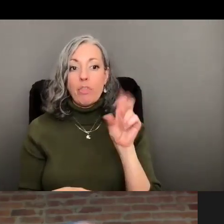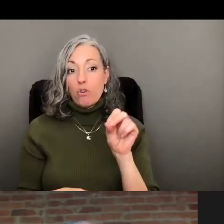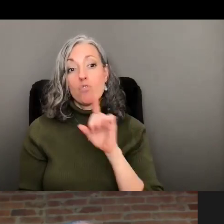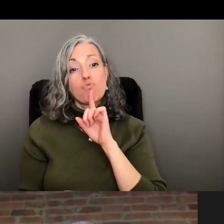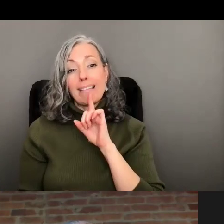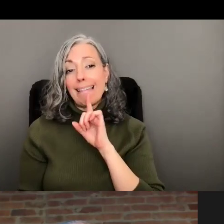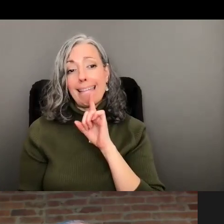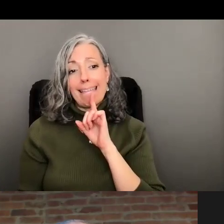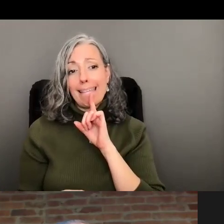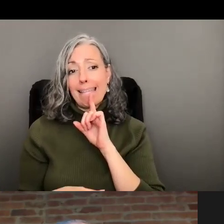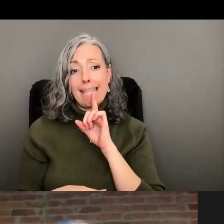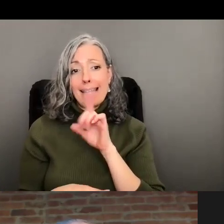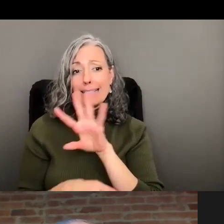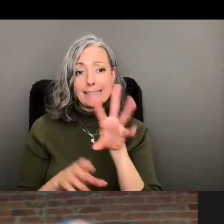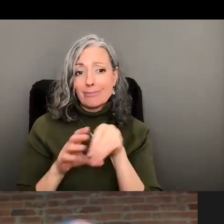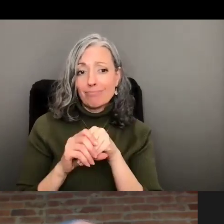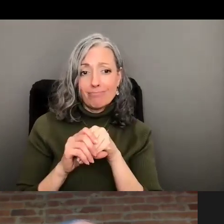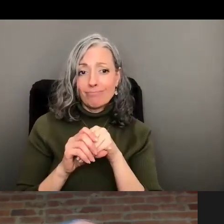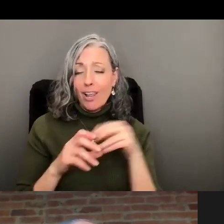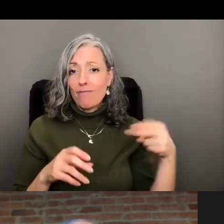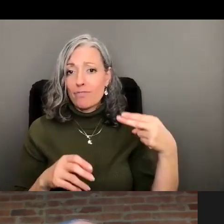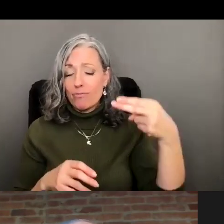an intergenerational lens